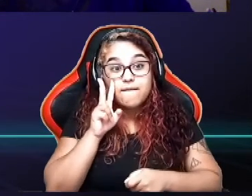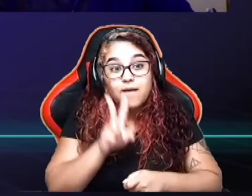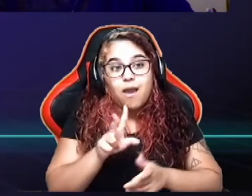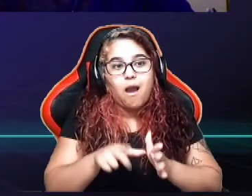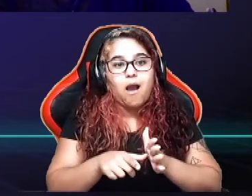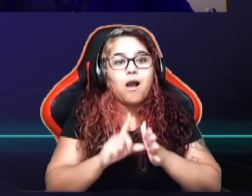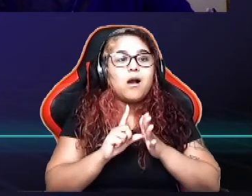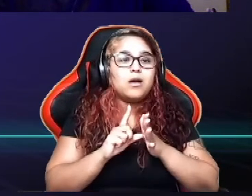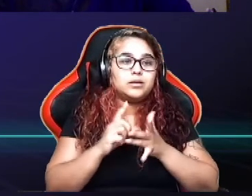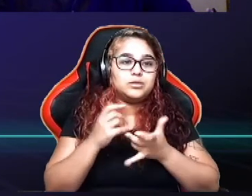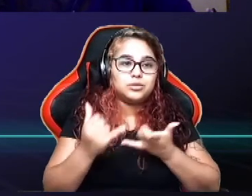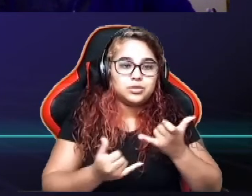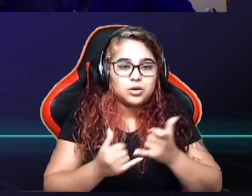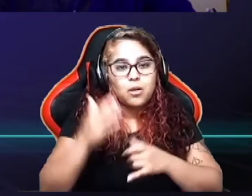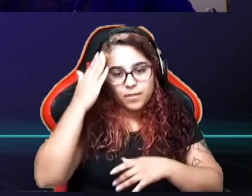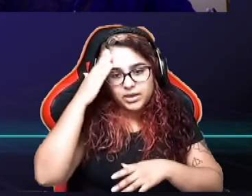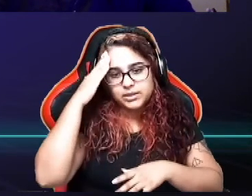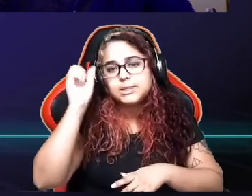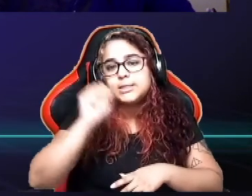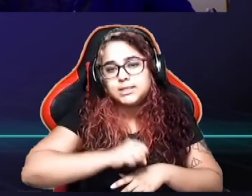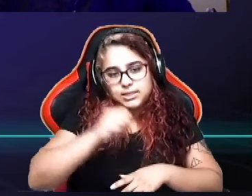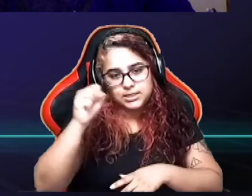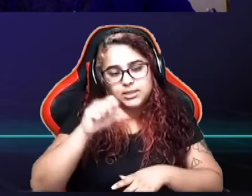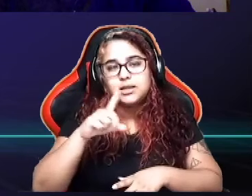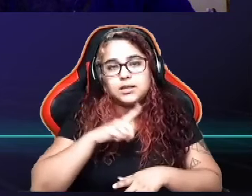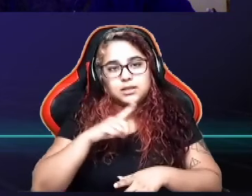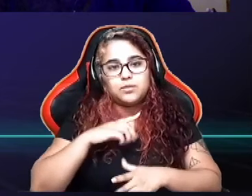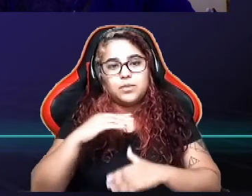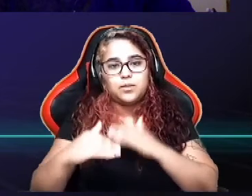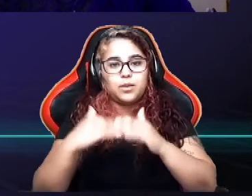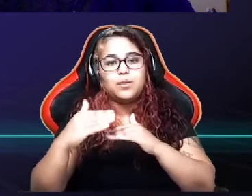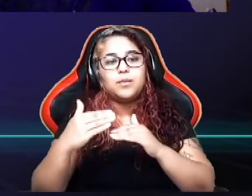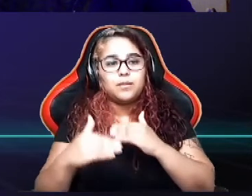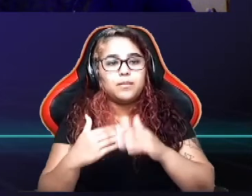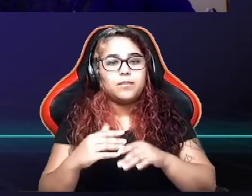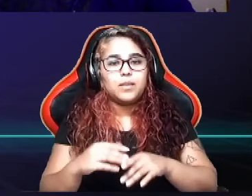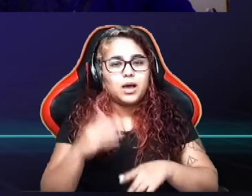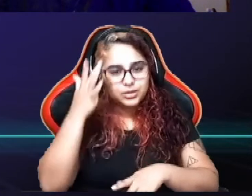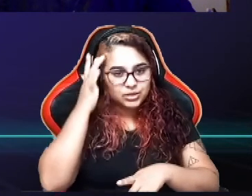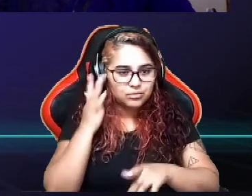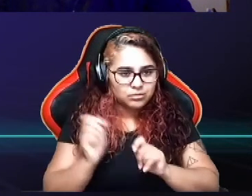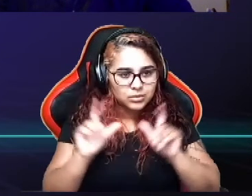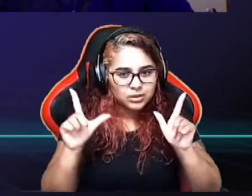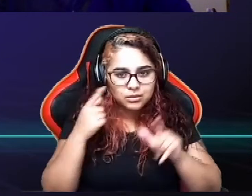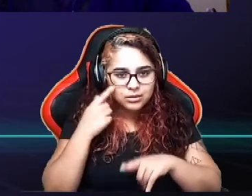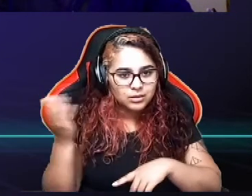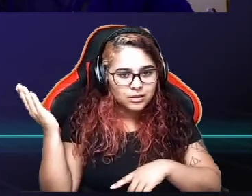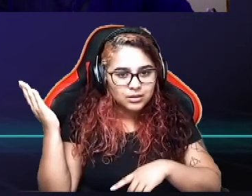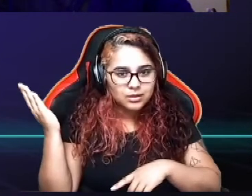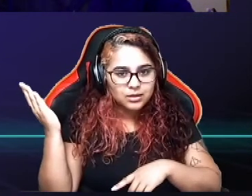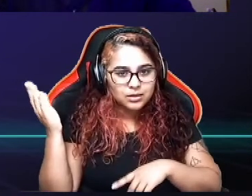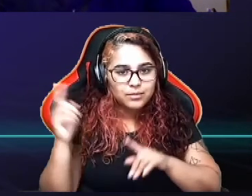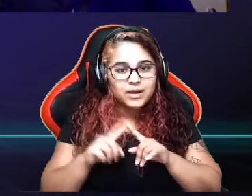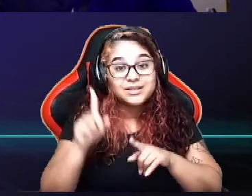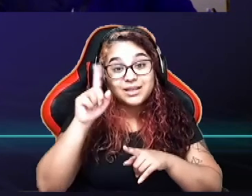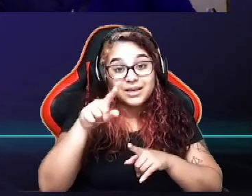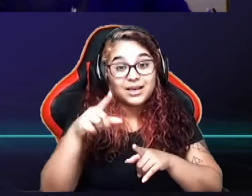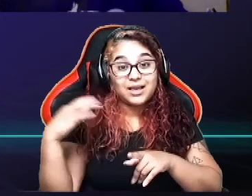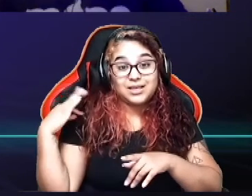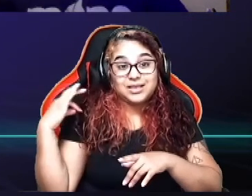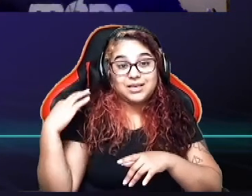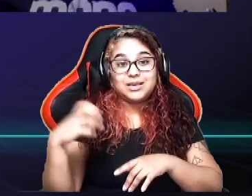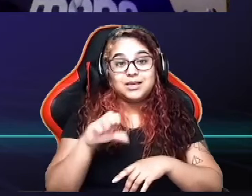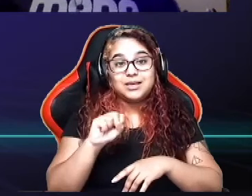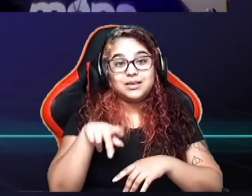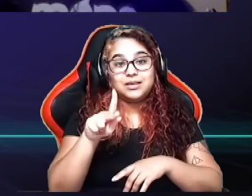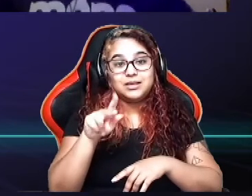It's hard to predict. Of course, this is what it's being developed for. I was going to show something on the screen about what Rafa